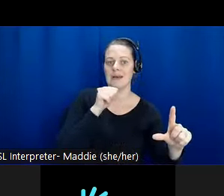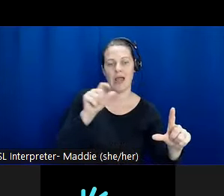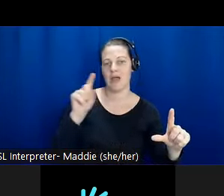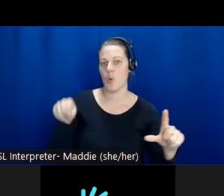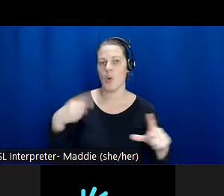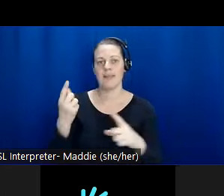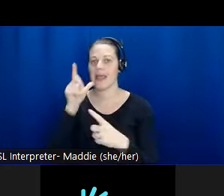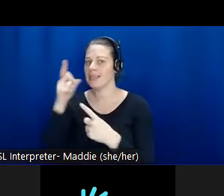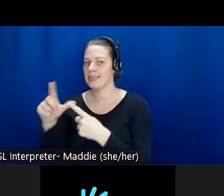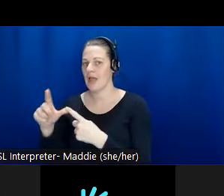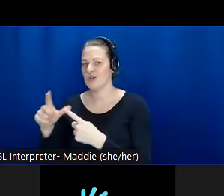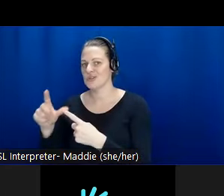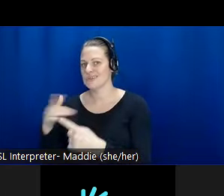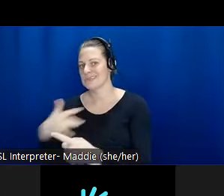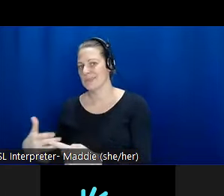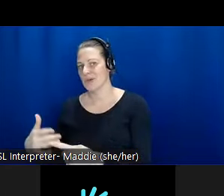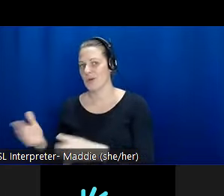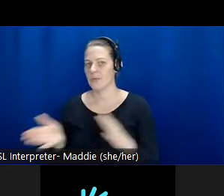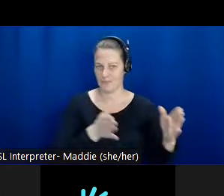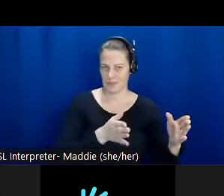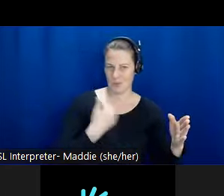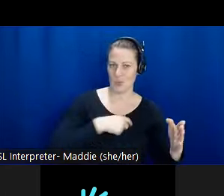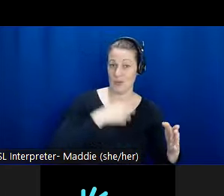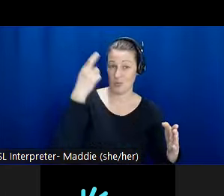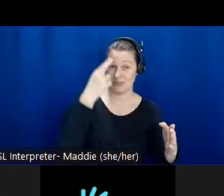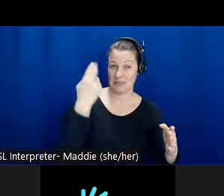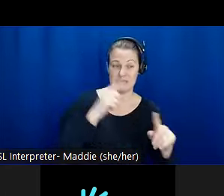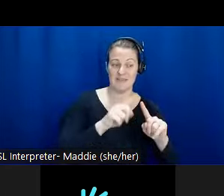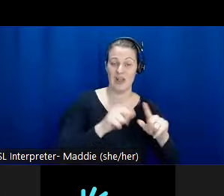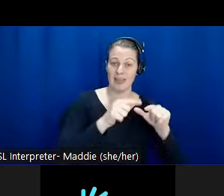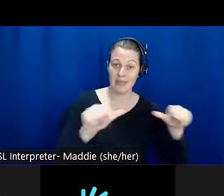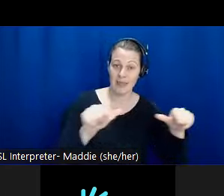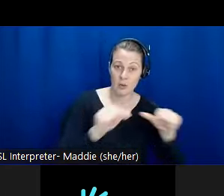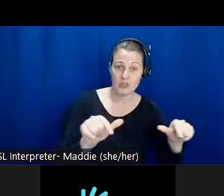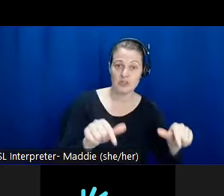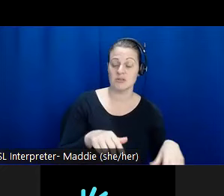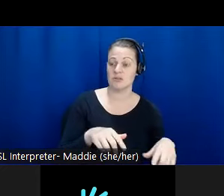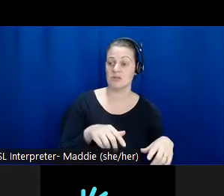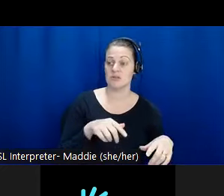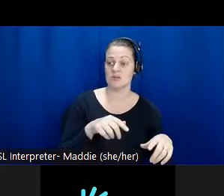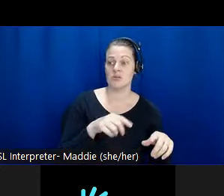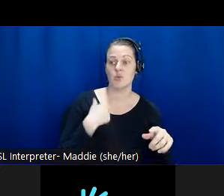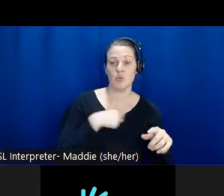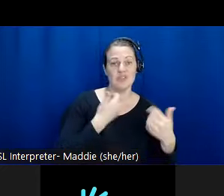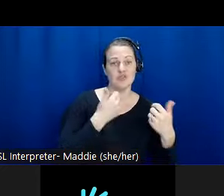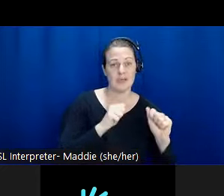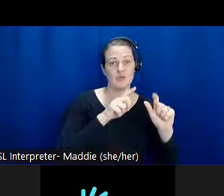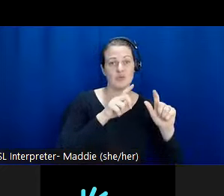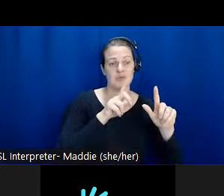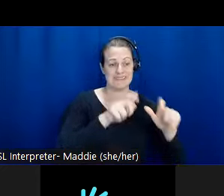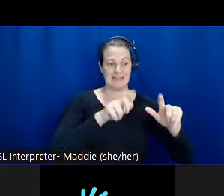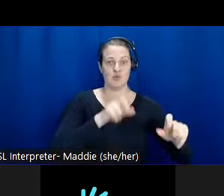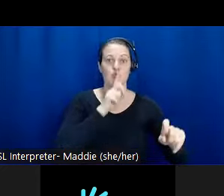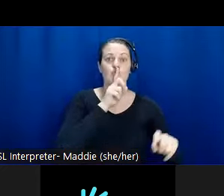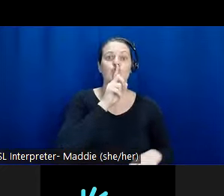you can see that there, but the reason we do that is because we try to test real life circumstances.